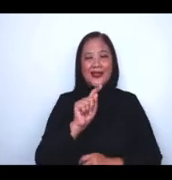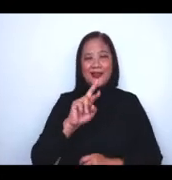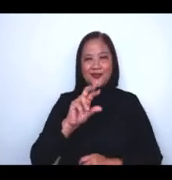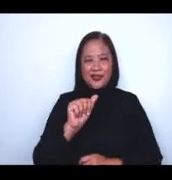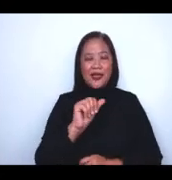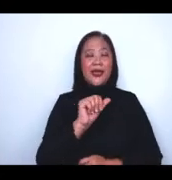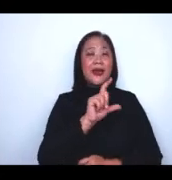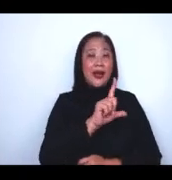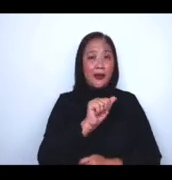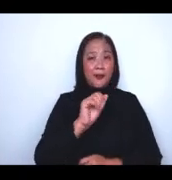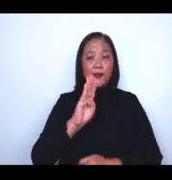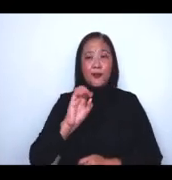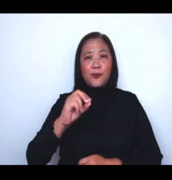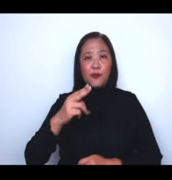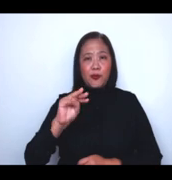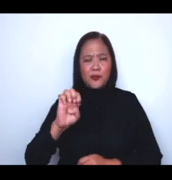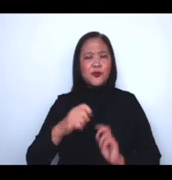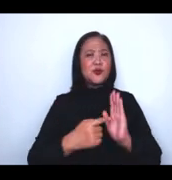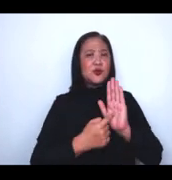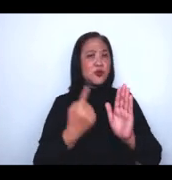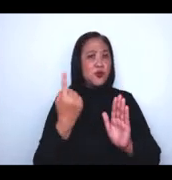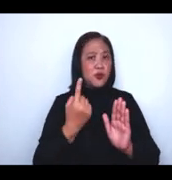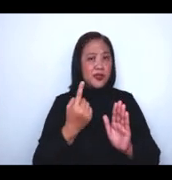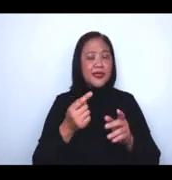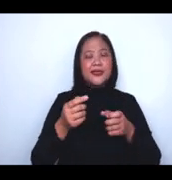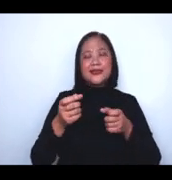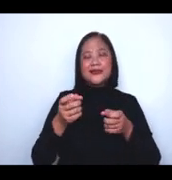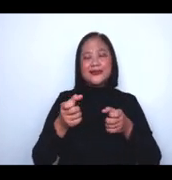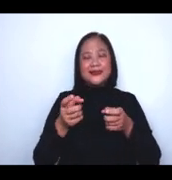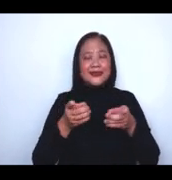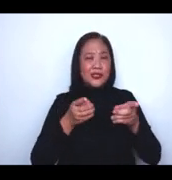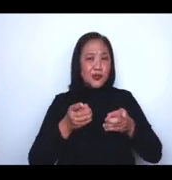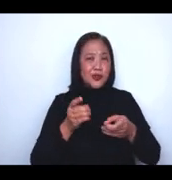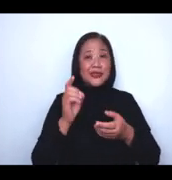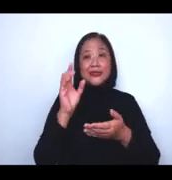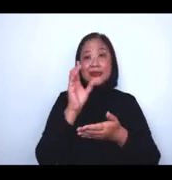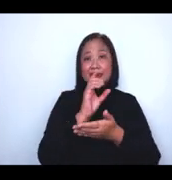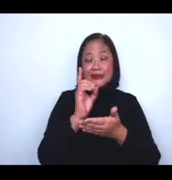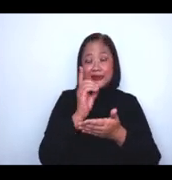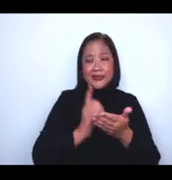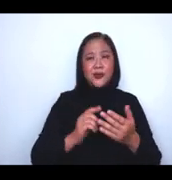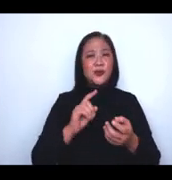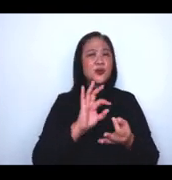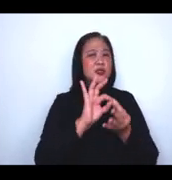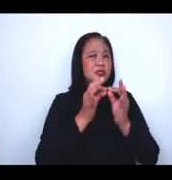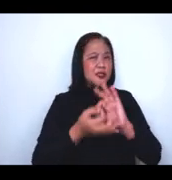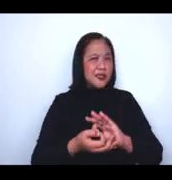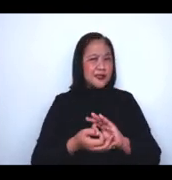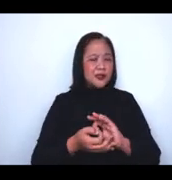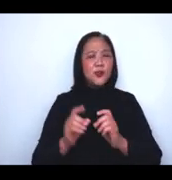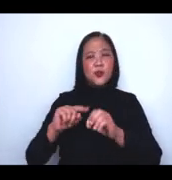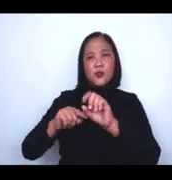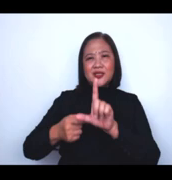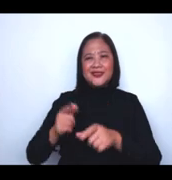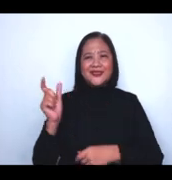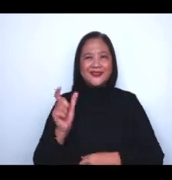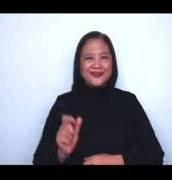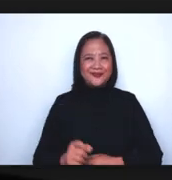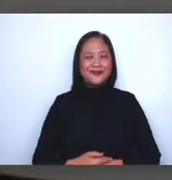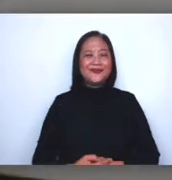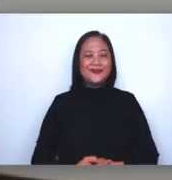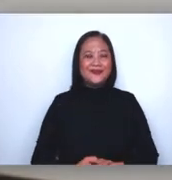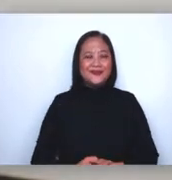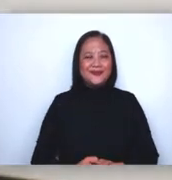La Bohème featured not only his direction and design, but his full translations of the original Italian